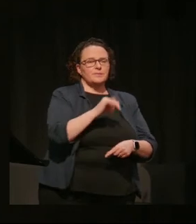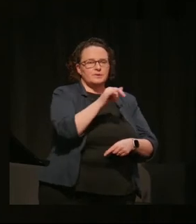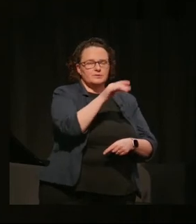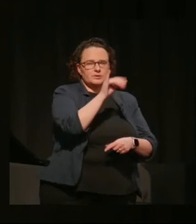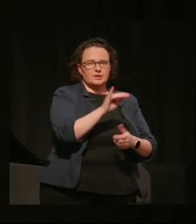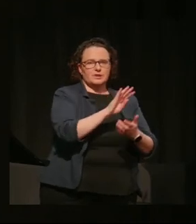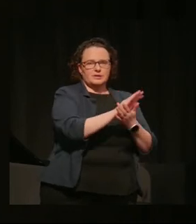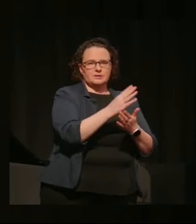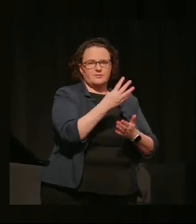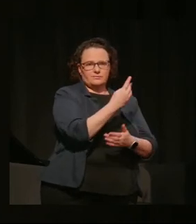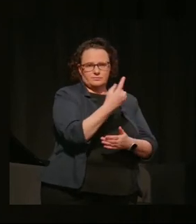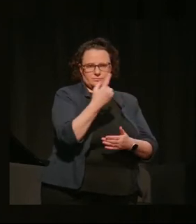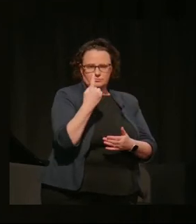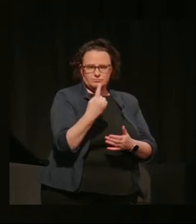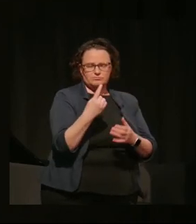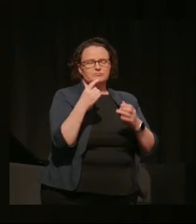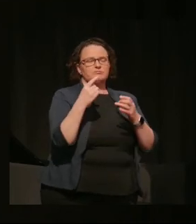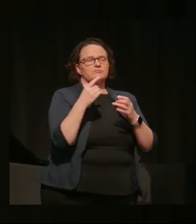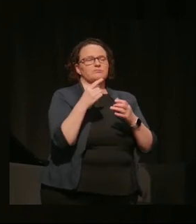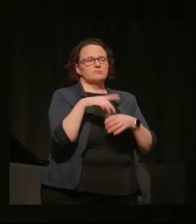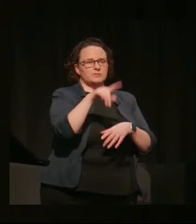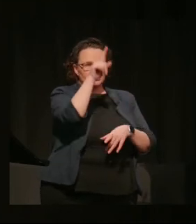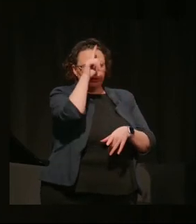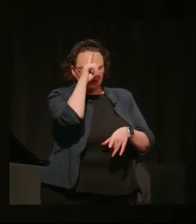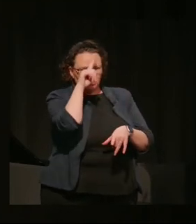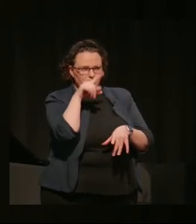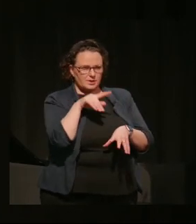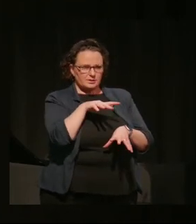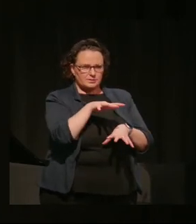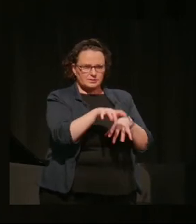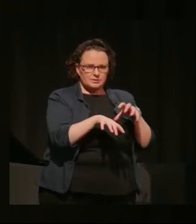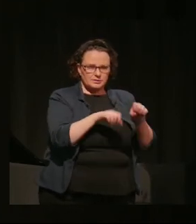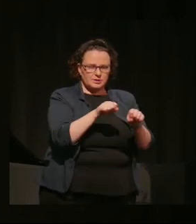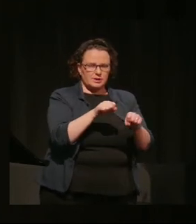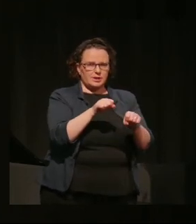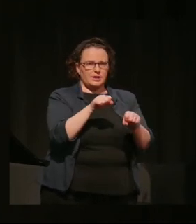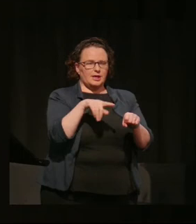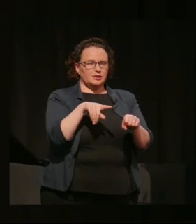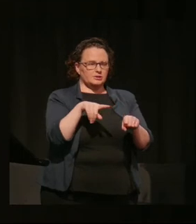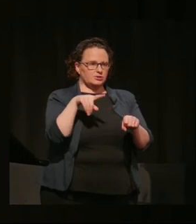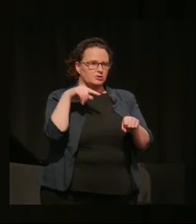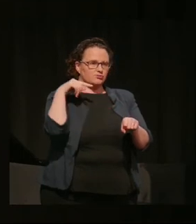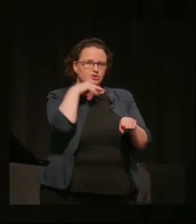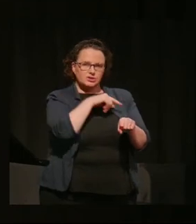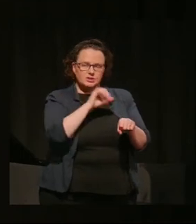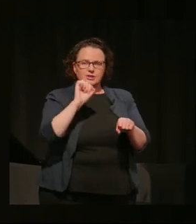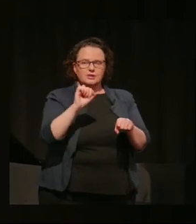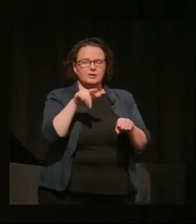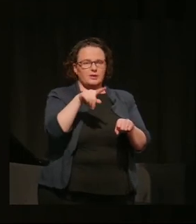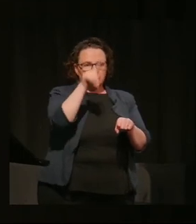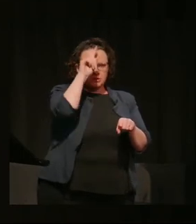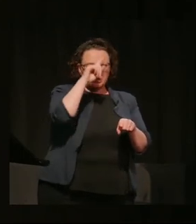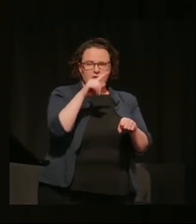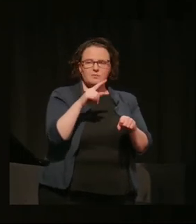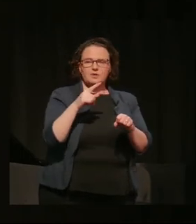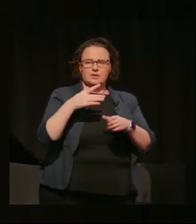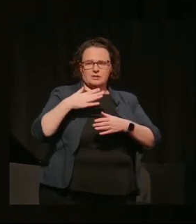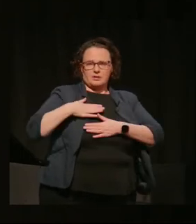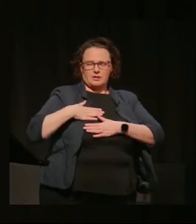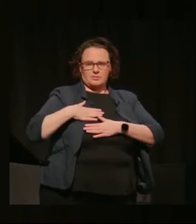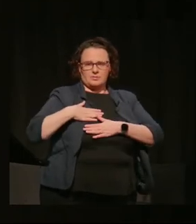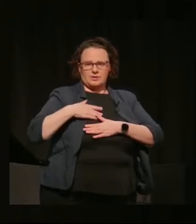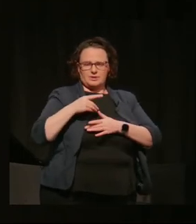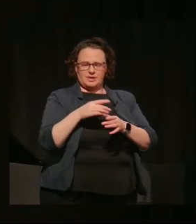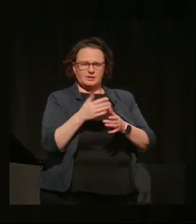1941, Germany swept into the Eastern Territories and Russia. The German army was followed by special